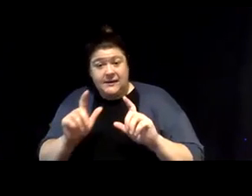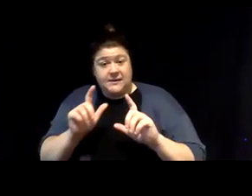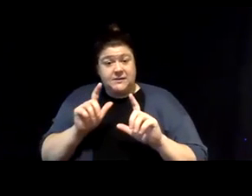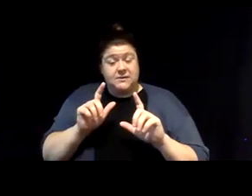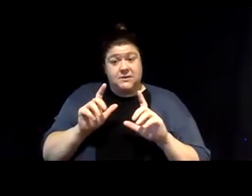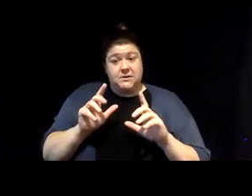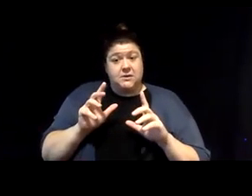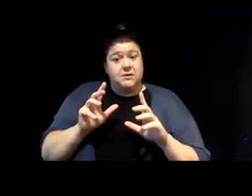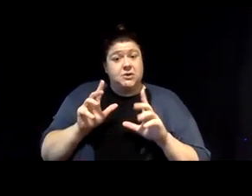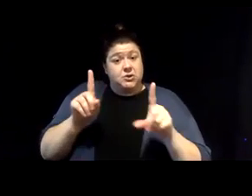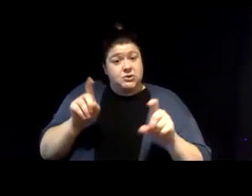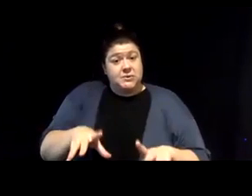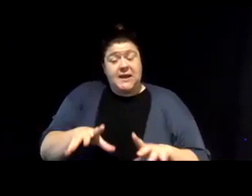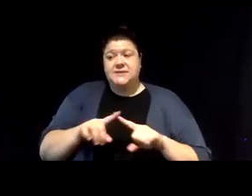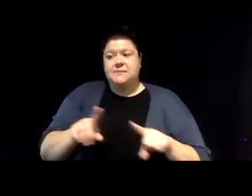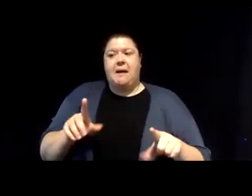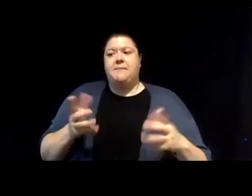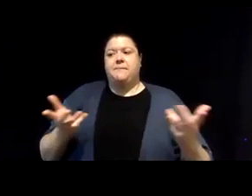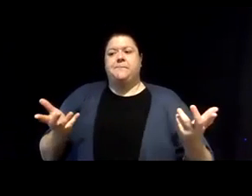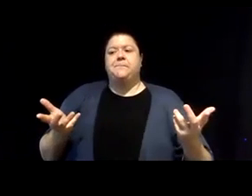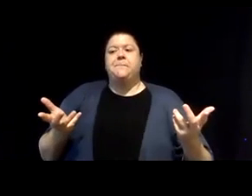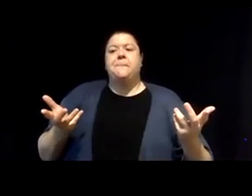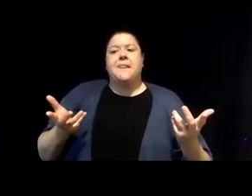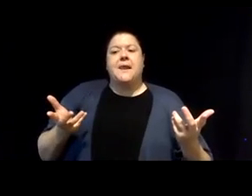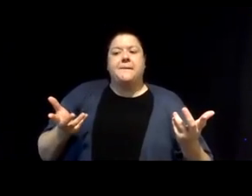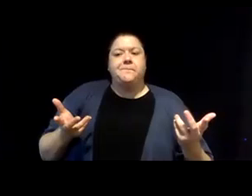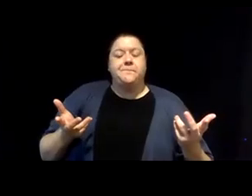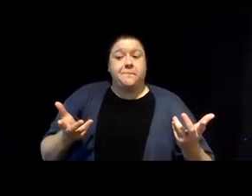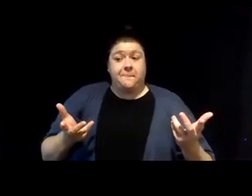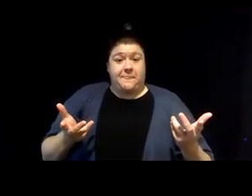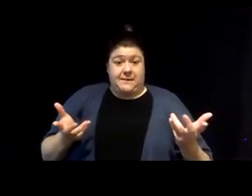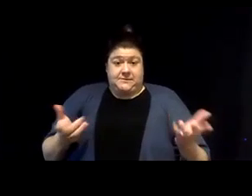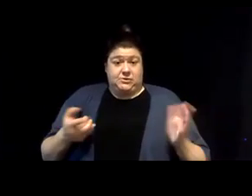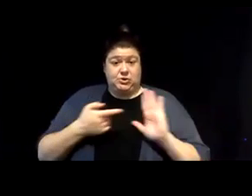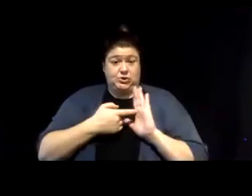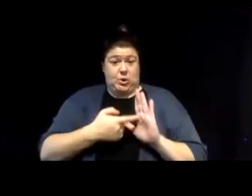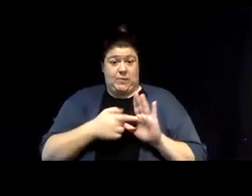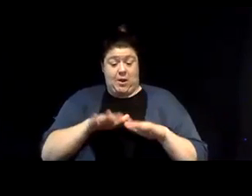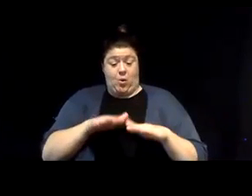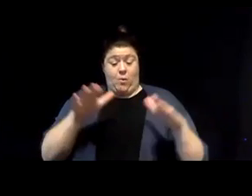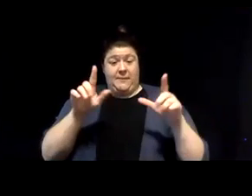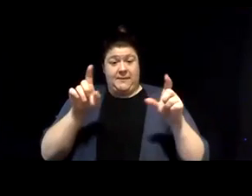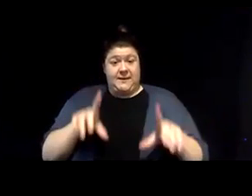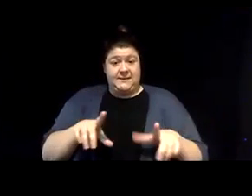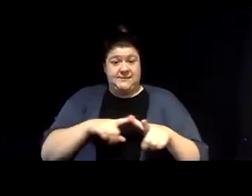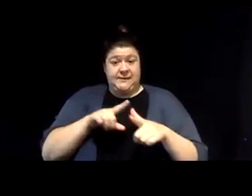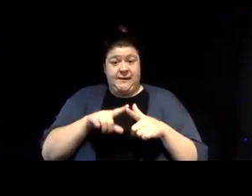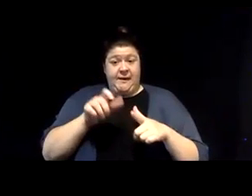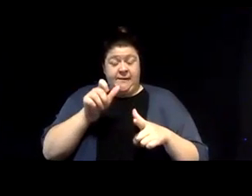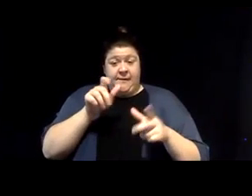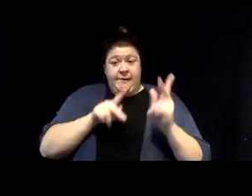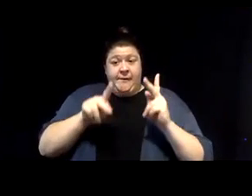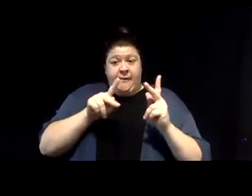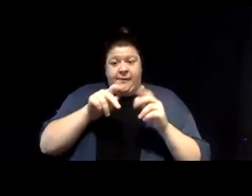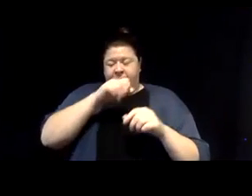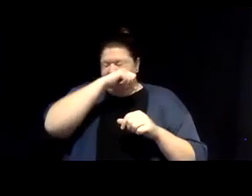the test, but to me it showed that they opened the test, and then to other people it